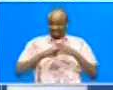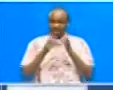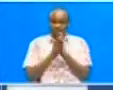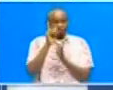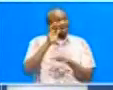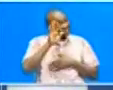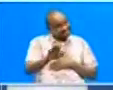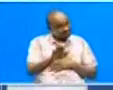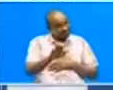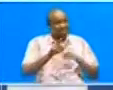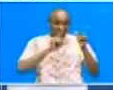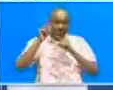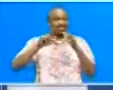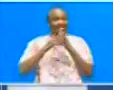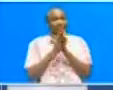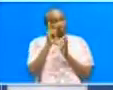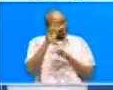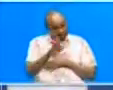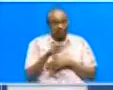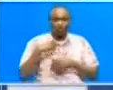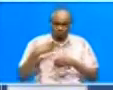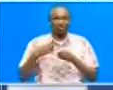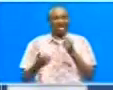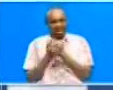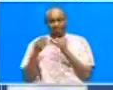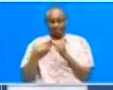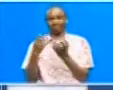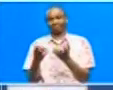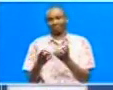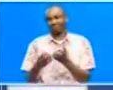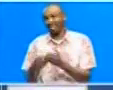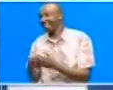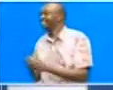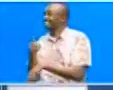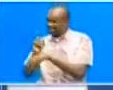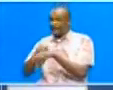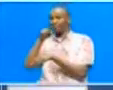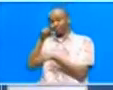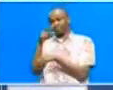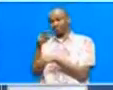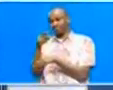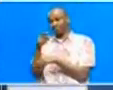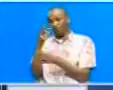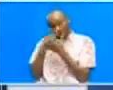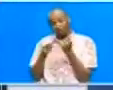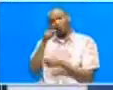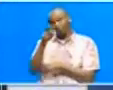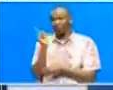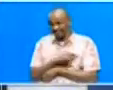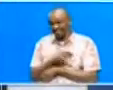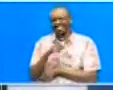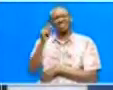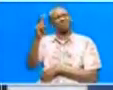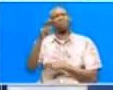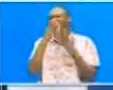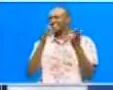Na hatua moja. Sasa najua utanijenga zaidi. By the time we're done with both of you, you will not just be the best TV presenters